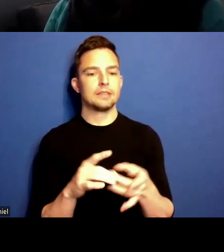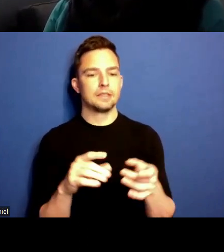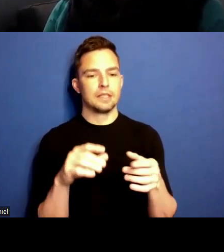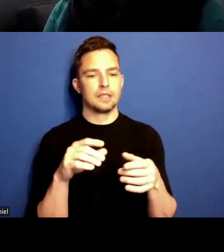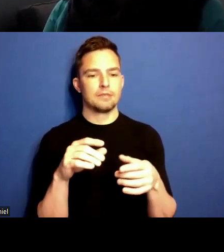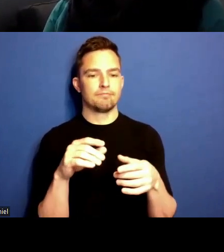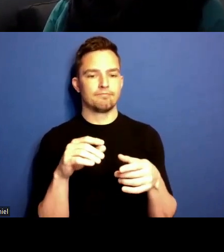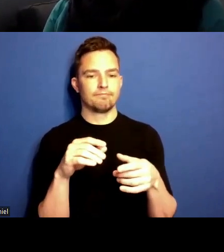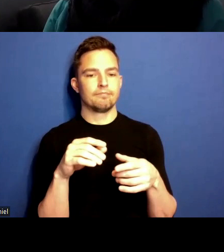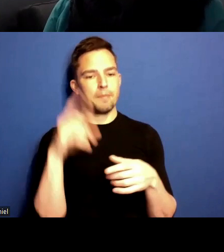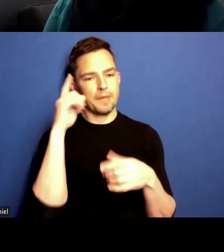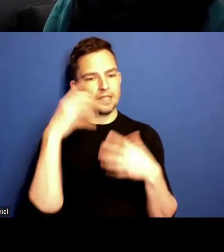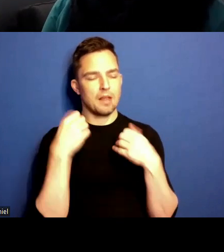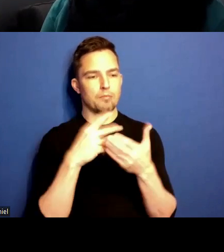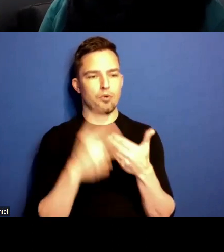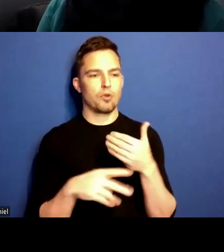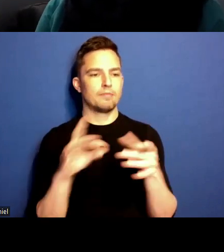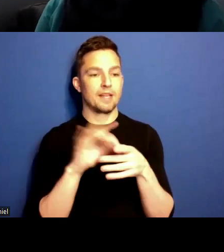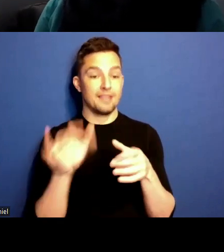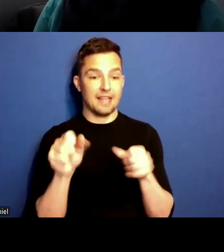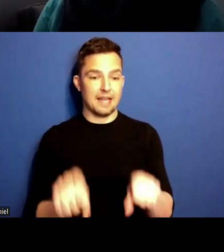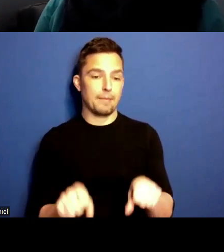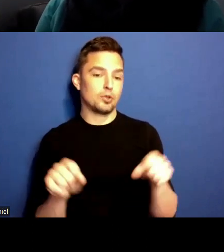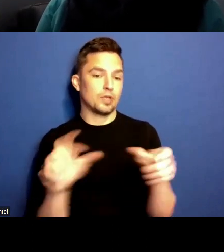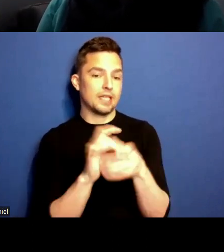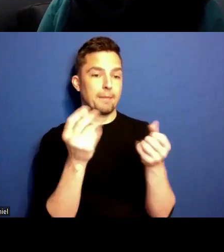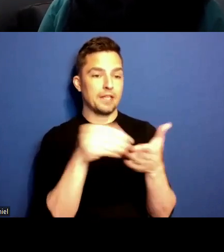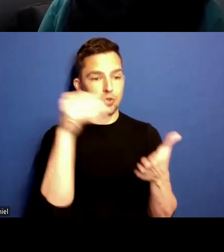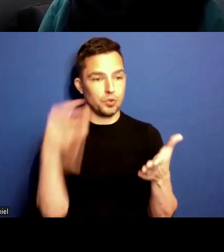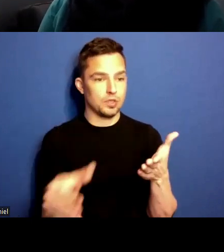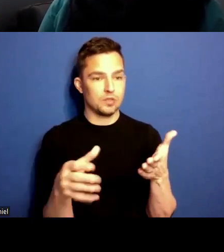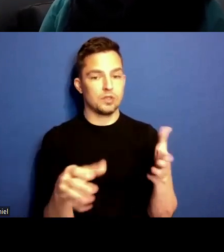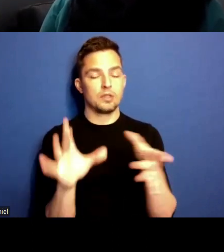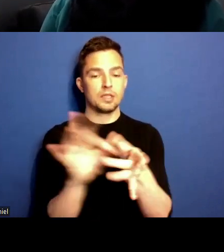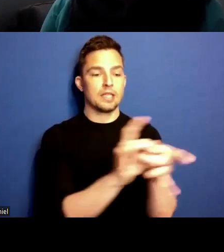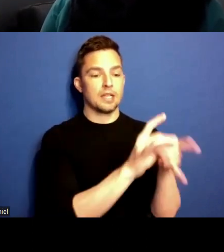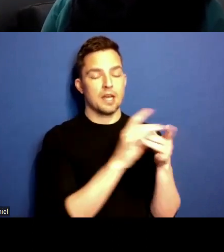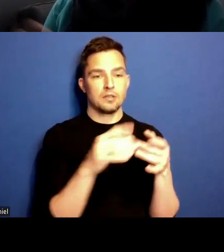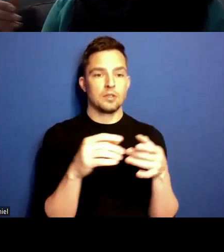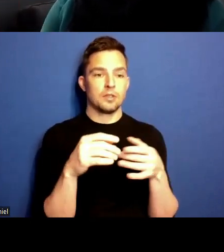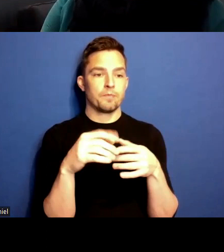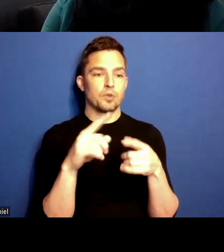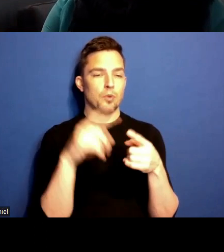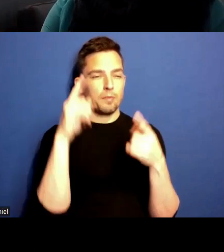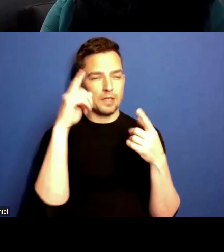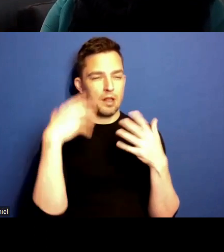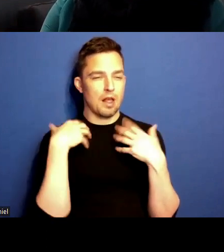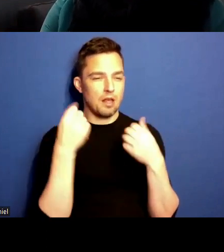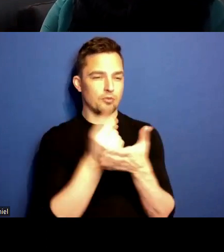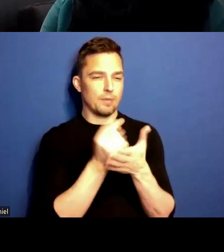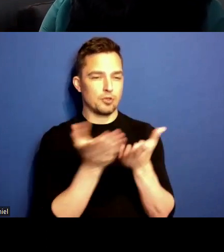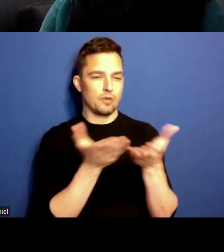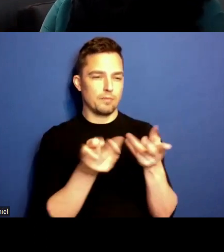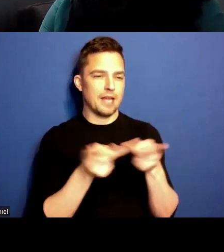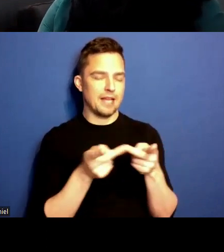been able to connect a lot of students to mental health treatment and services by placing community